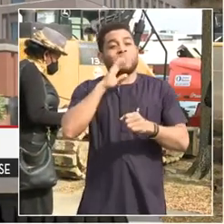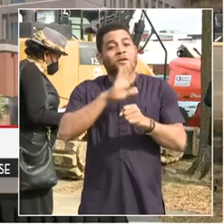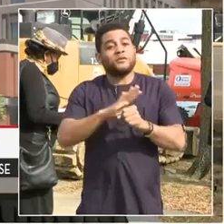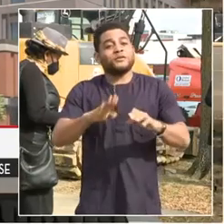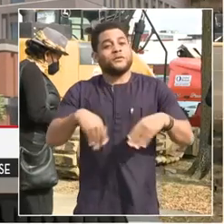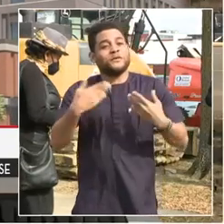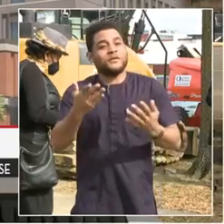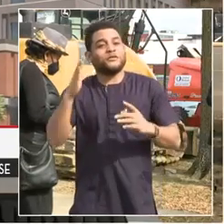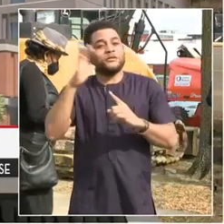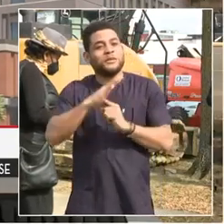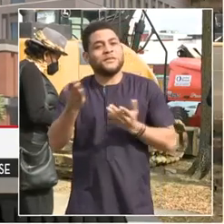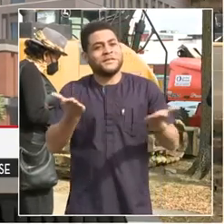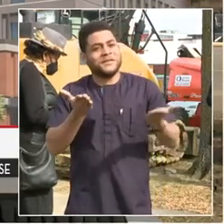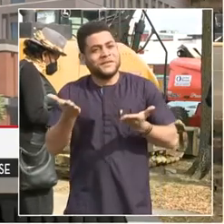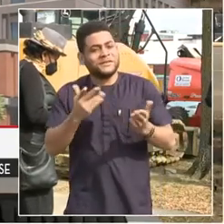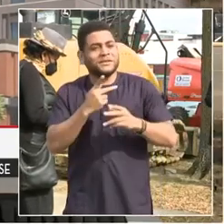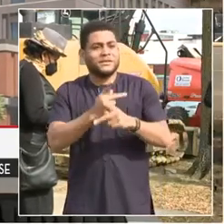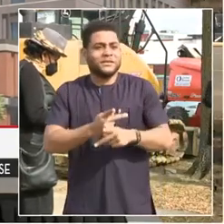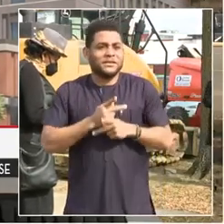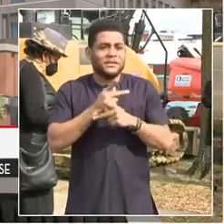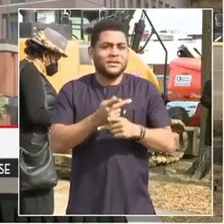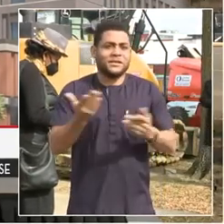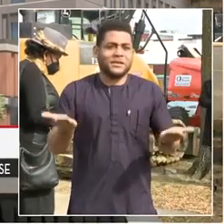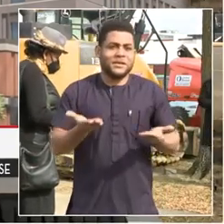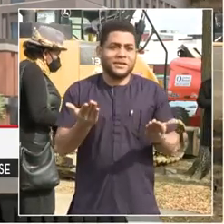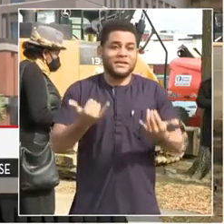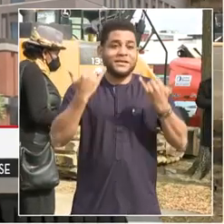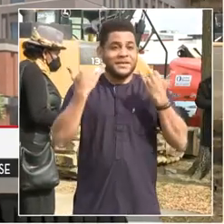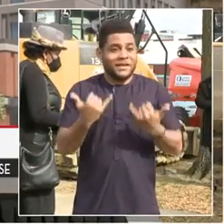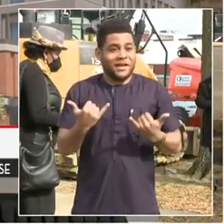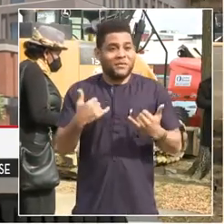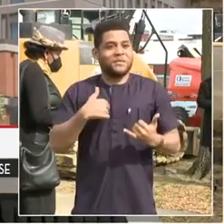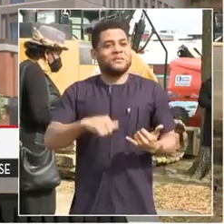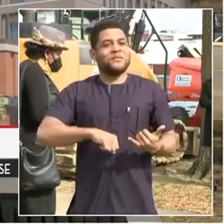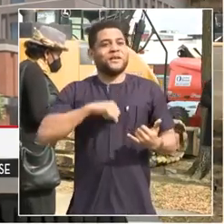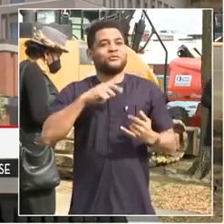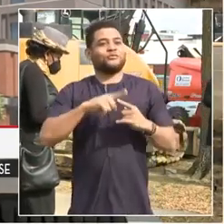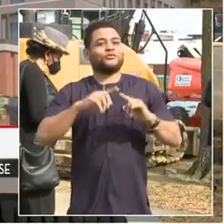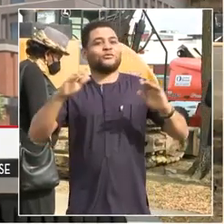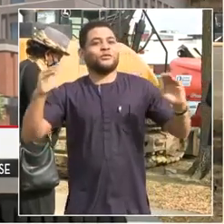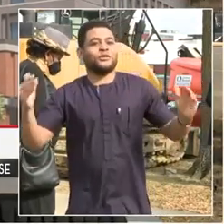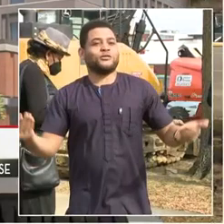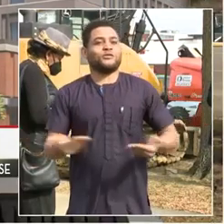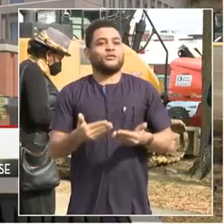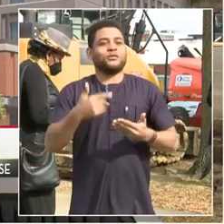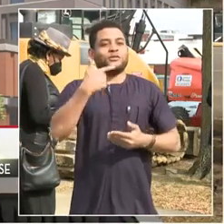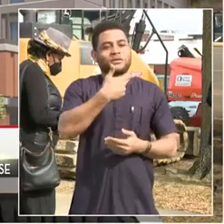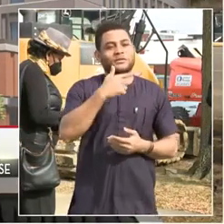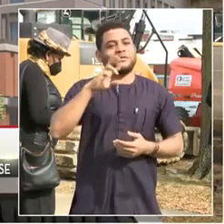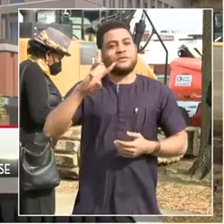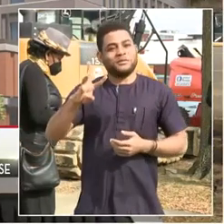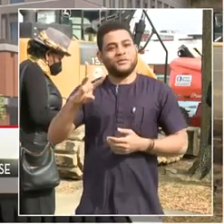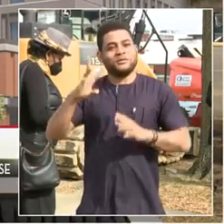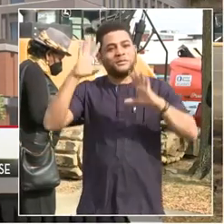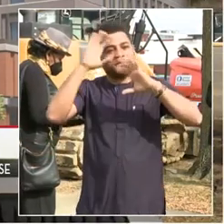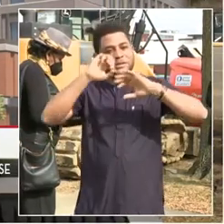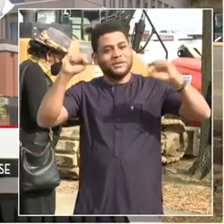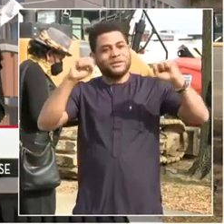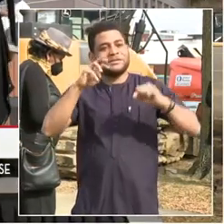I'm honored to introduce our GW University president, Dr. Mark Wrighton. Thank you all.